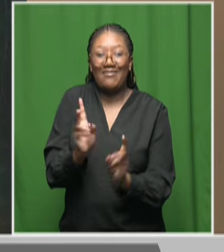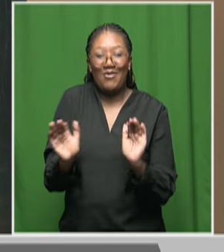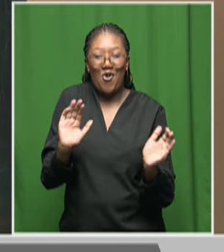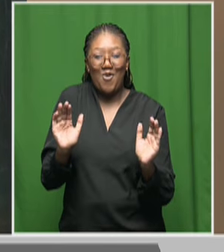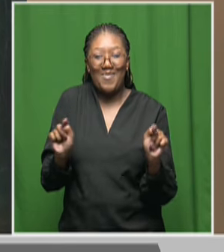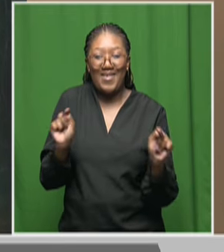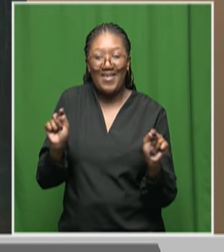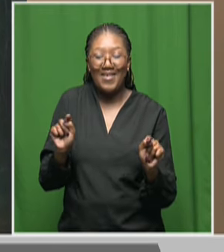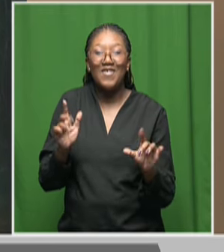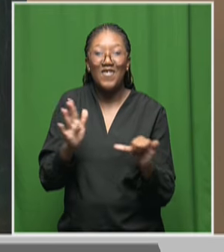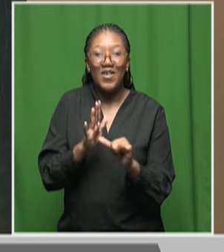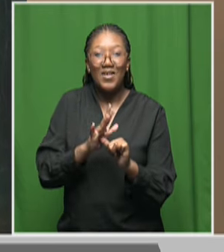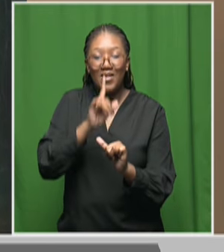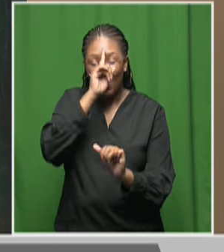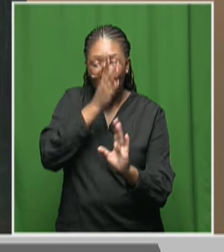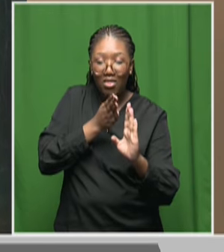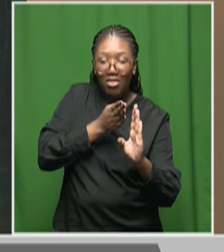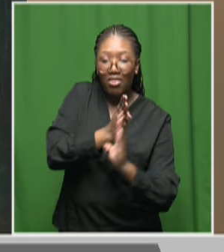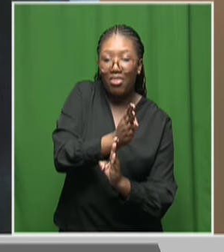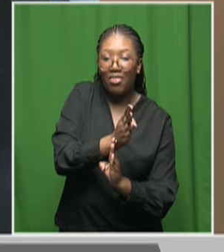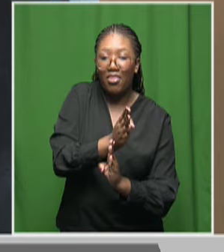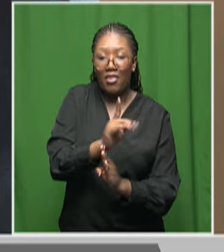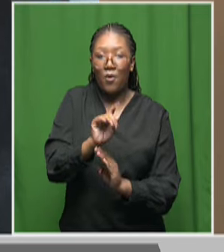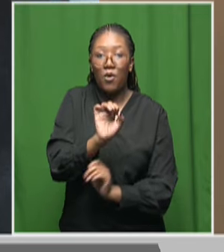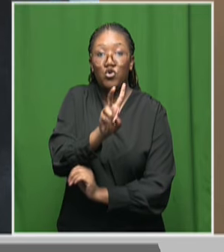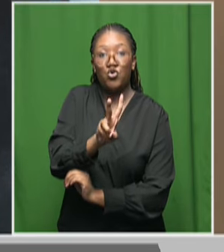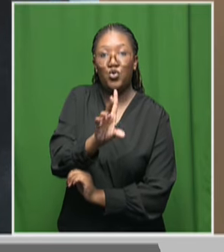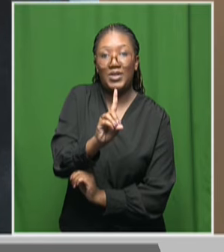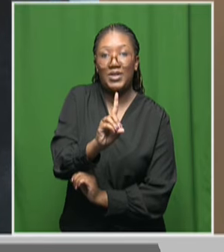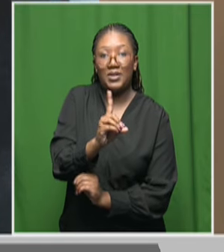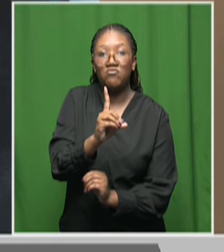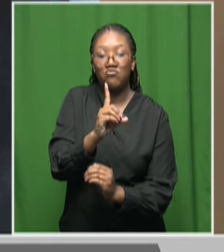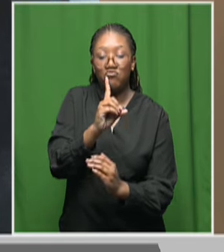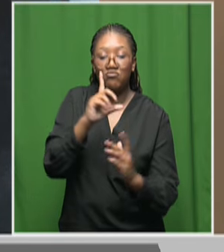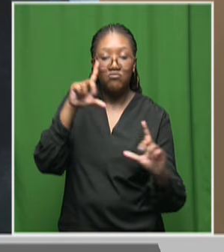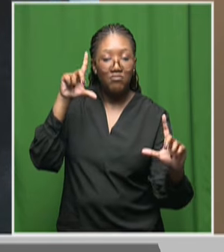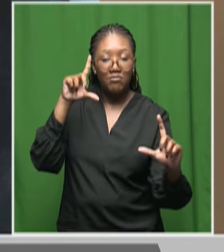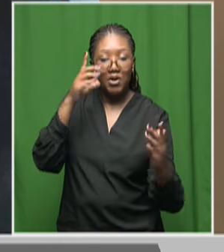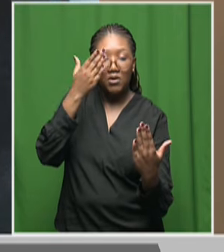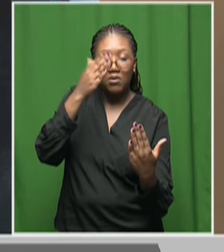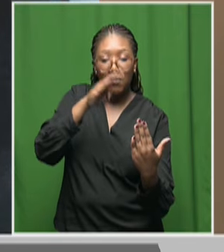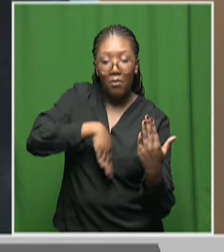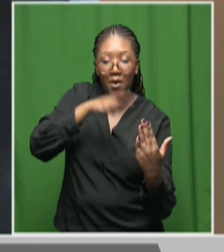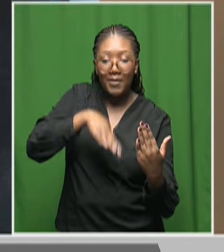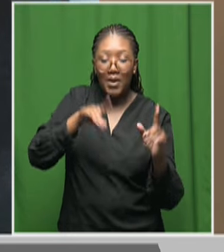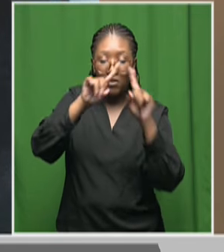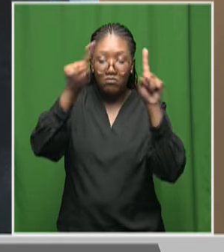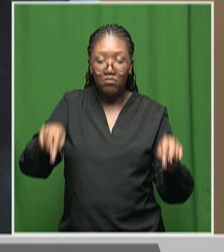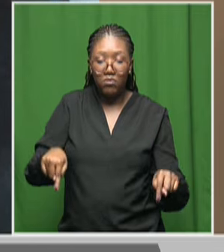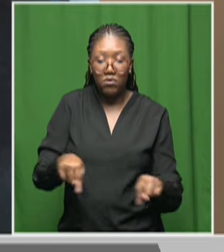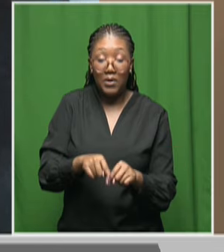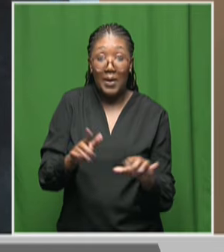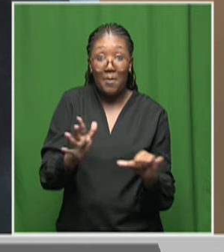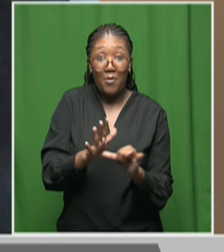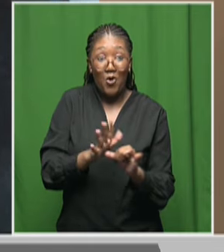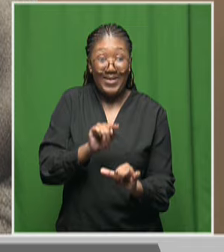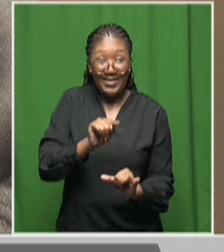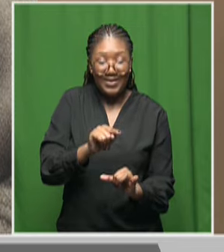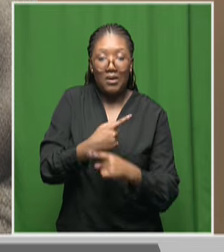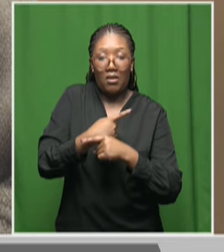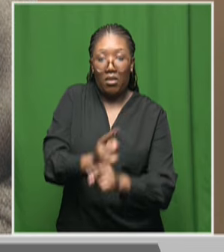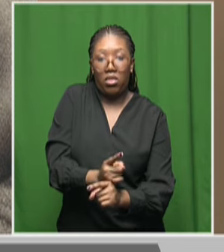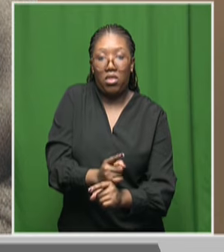are actually seeing quite a nice range of mediums selected this time around.